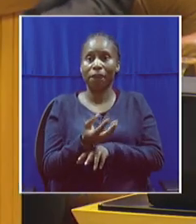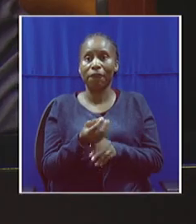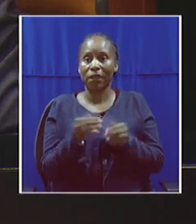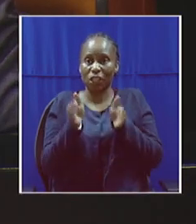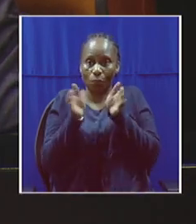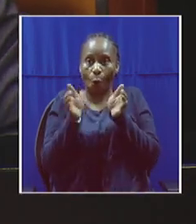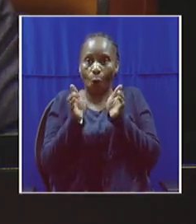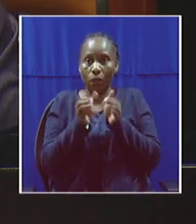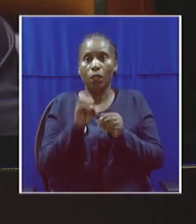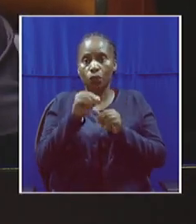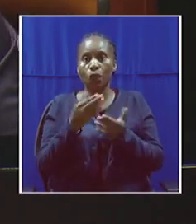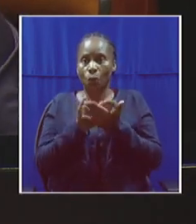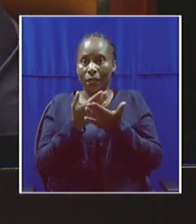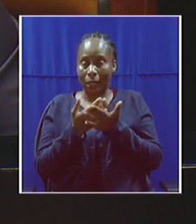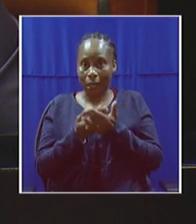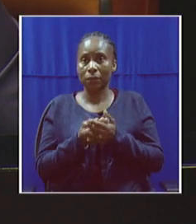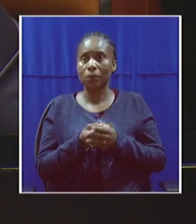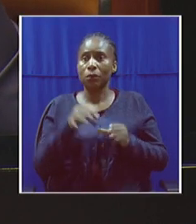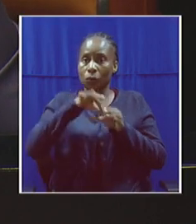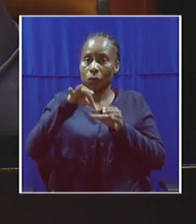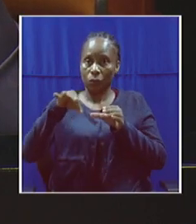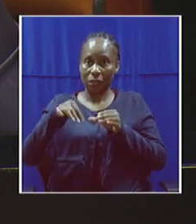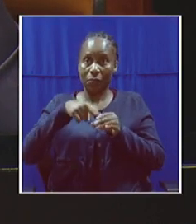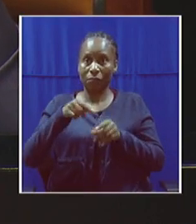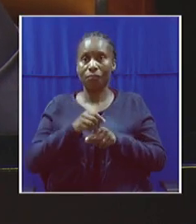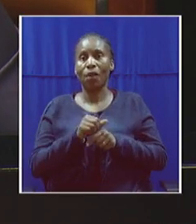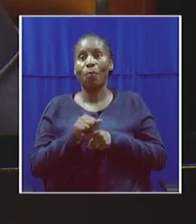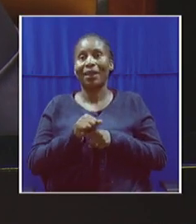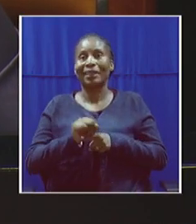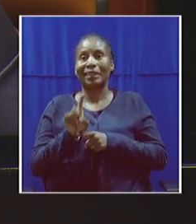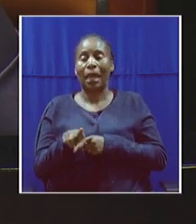against minister Deputy Minister